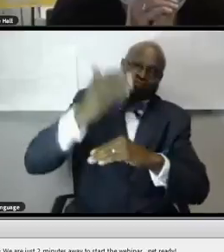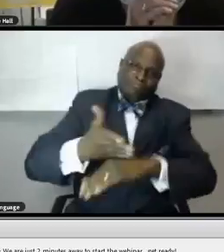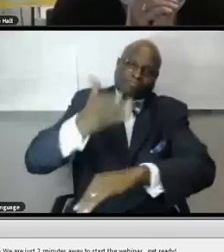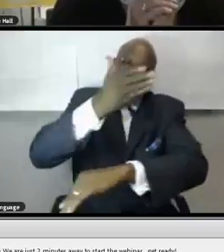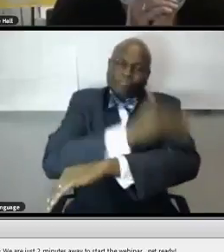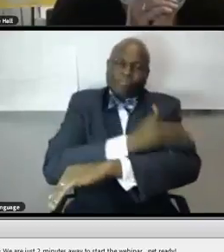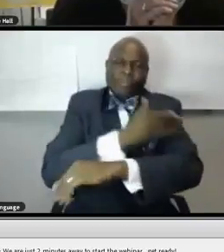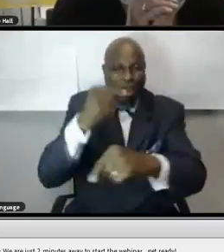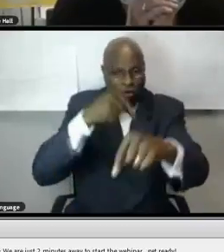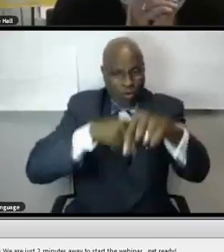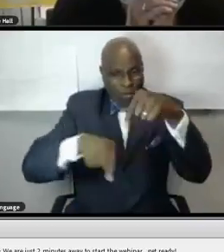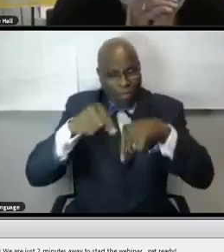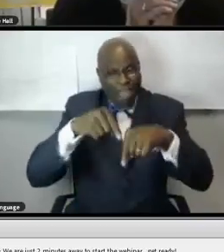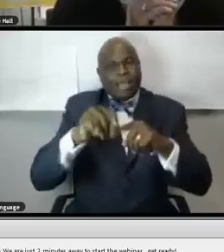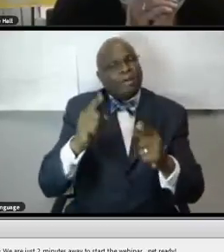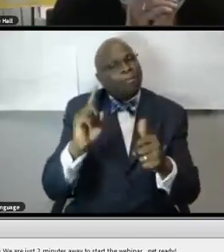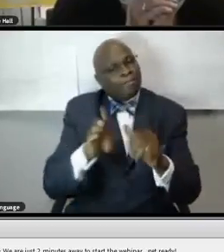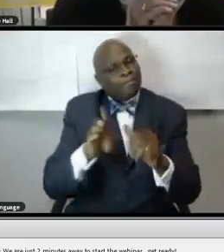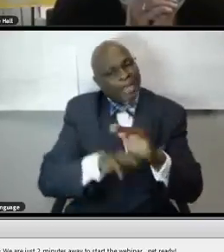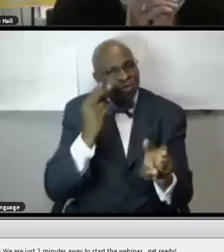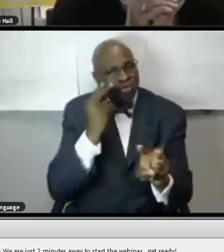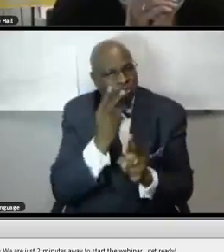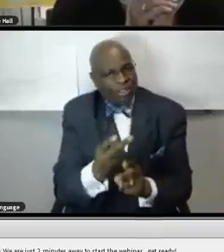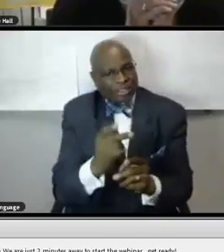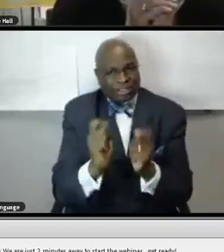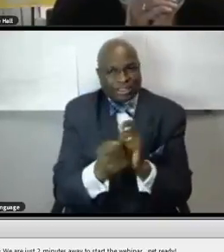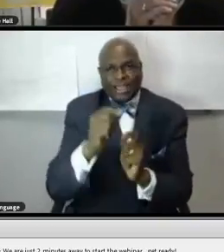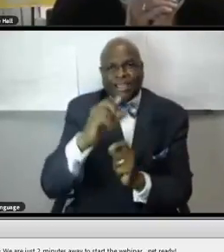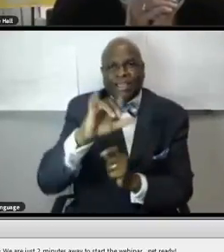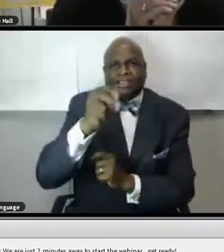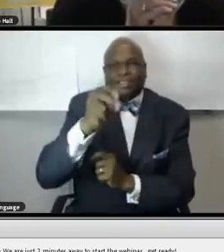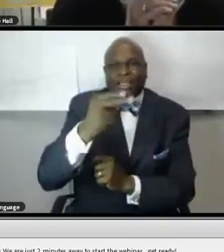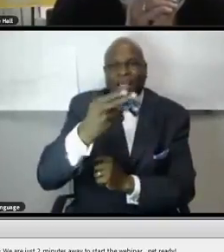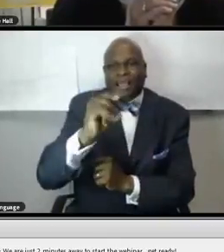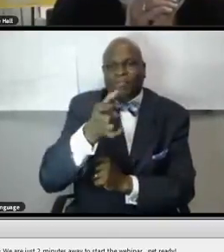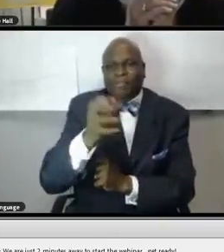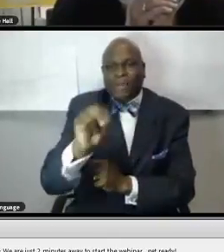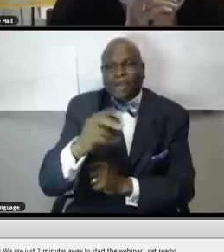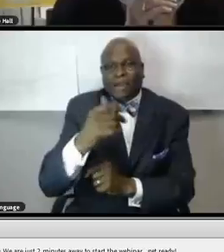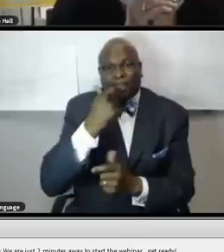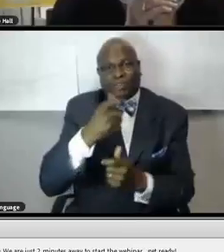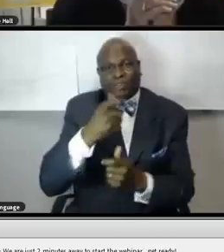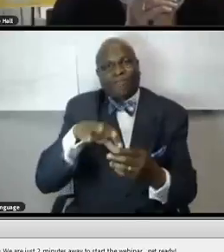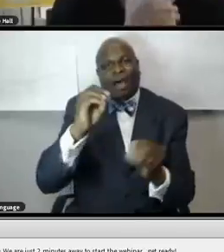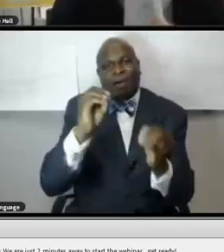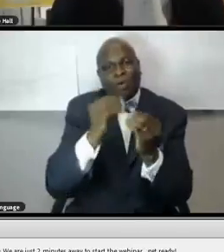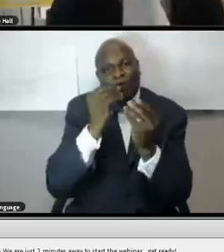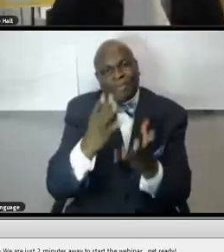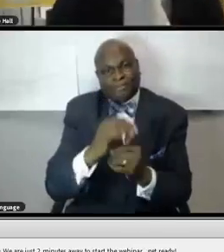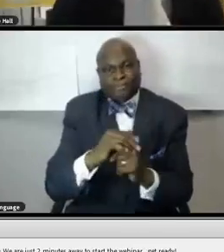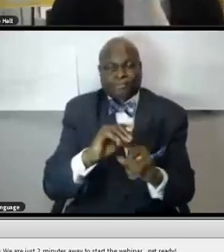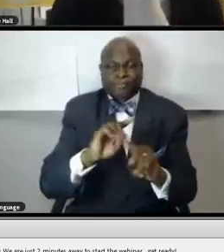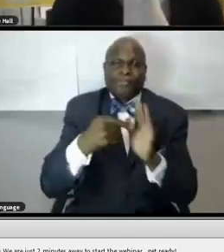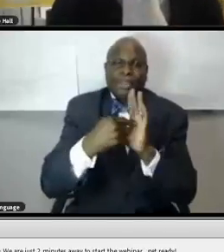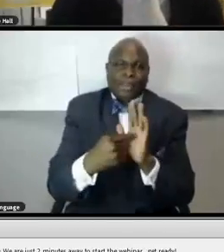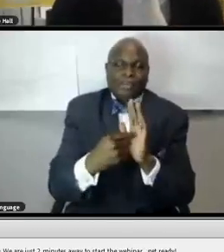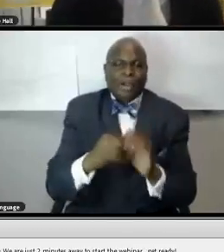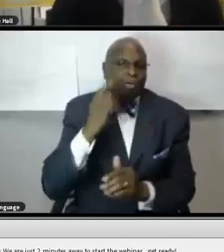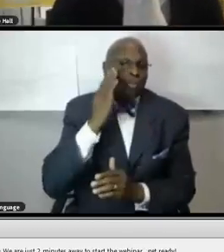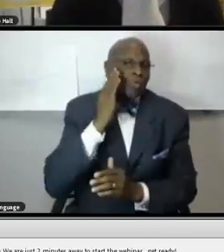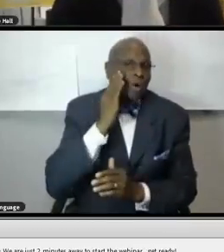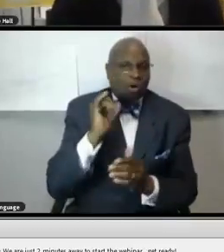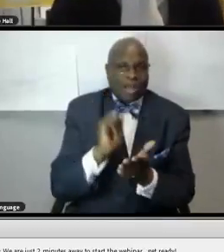that evidence if you like, but basically look to James Heckman if you're interested in finding more of this data. But for example, we know that